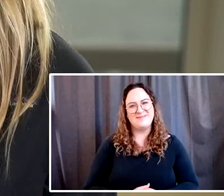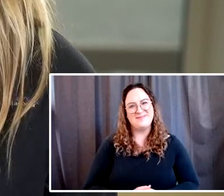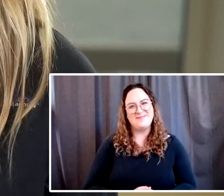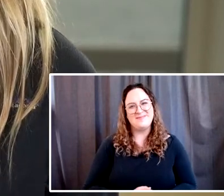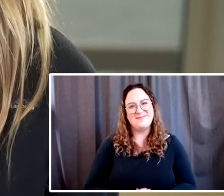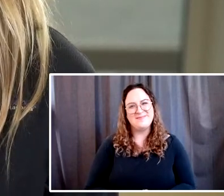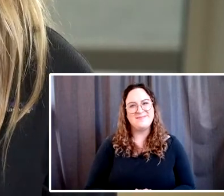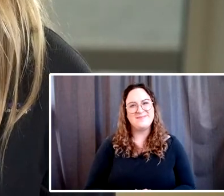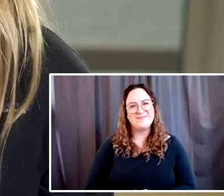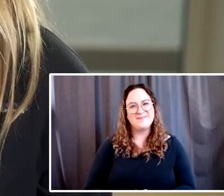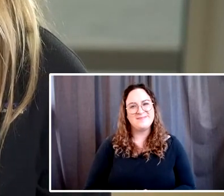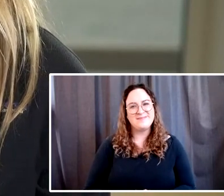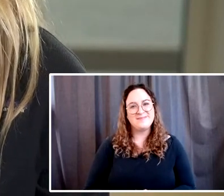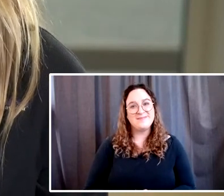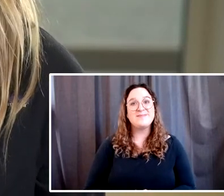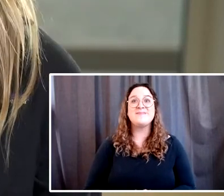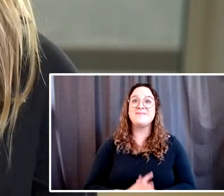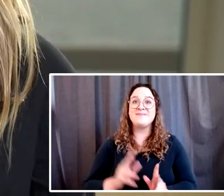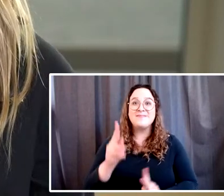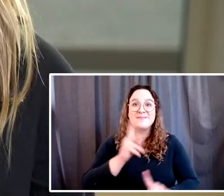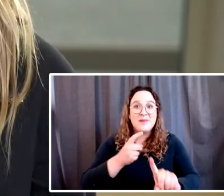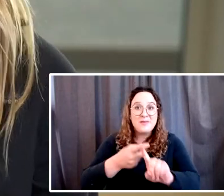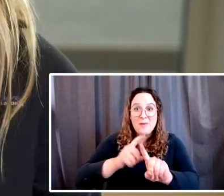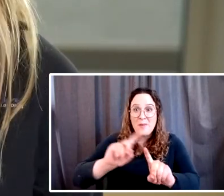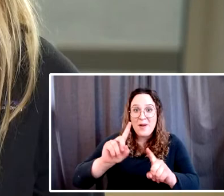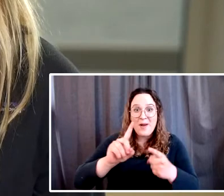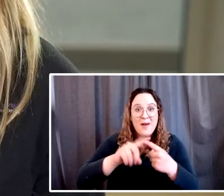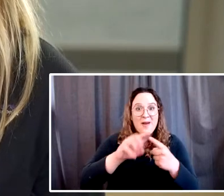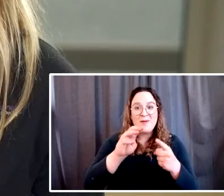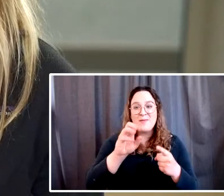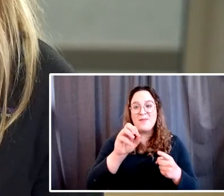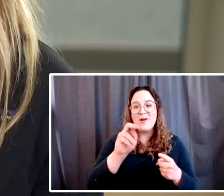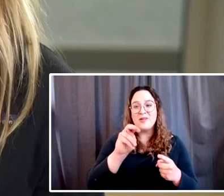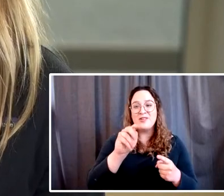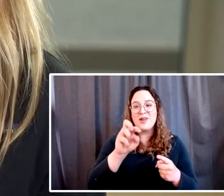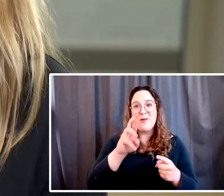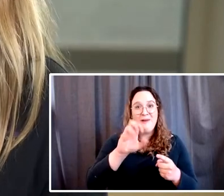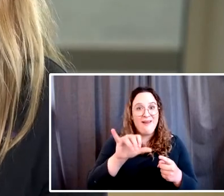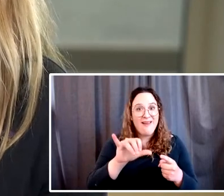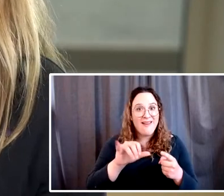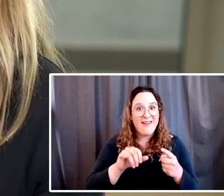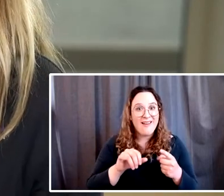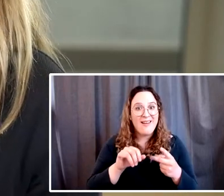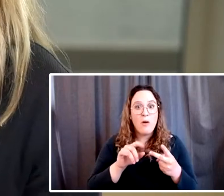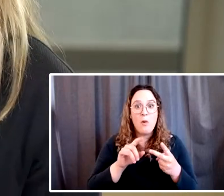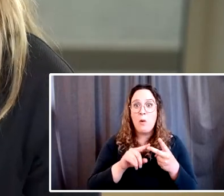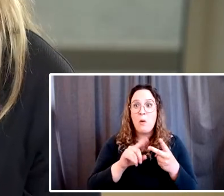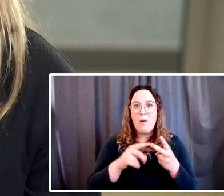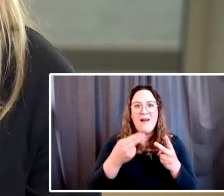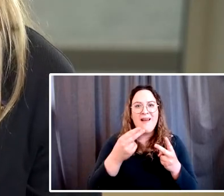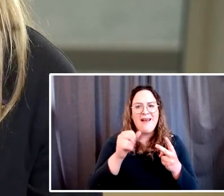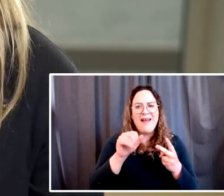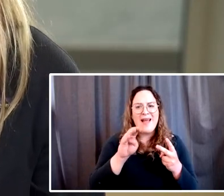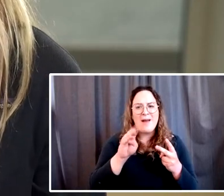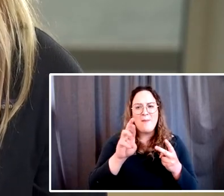It looks like we have people tuning in from Monterey. Ooh, from Hamburg, New Jersey.